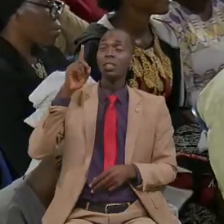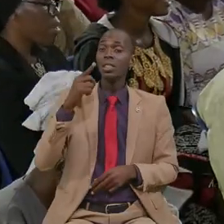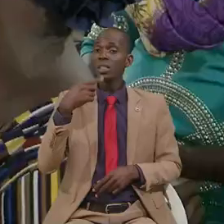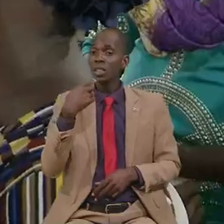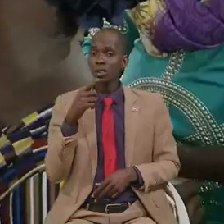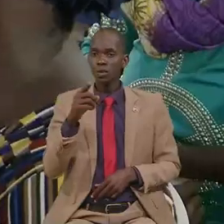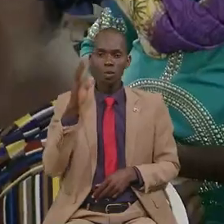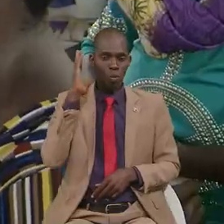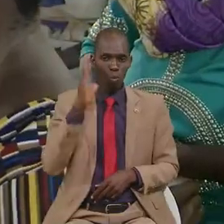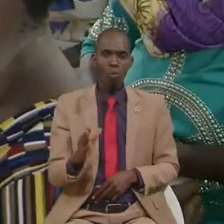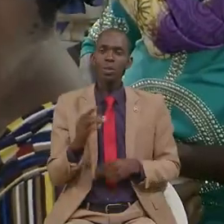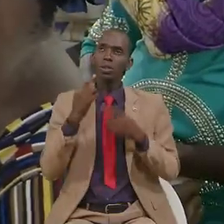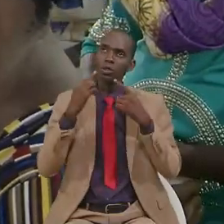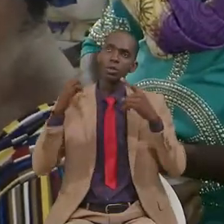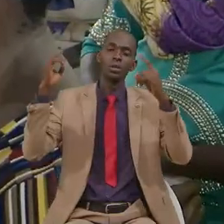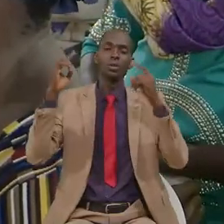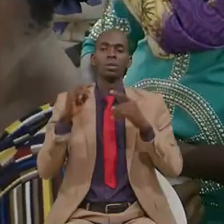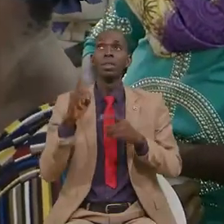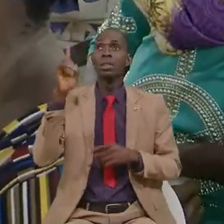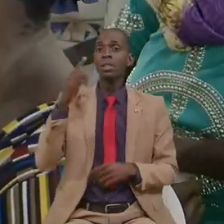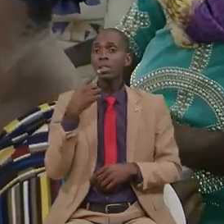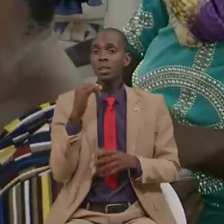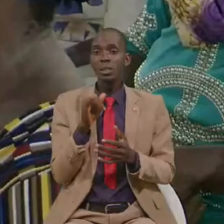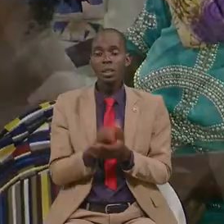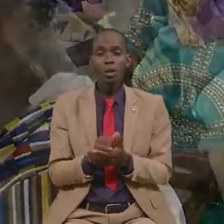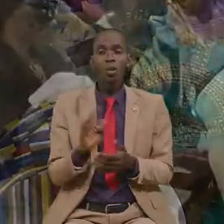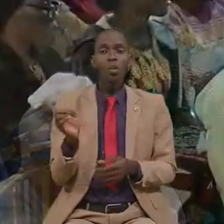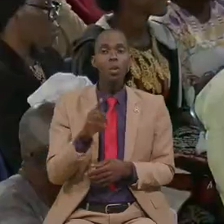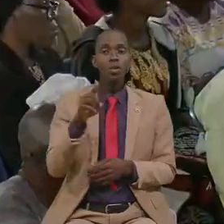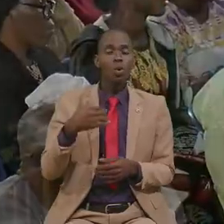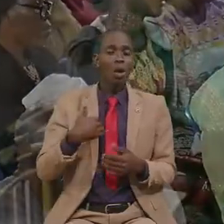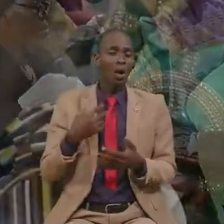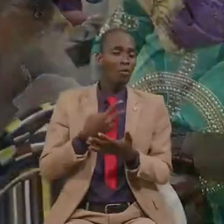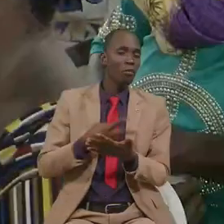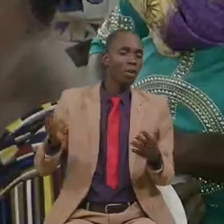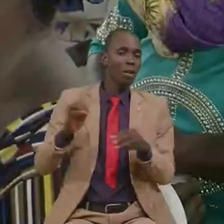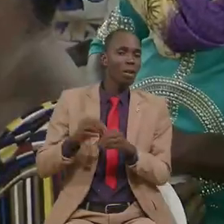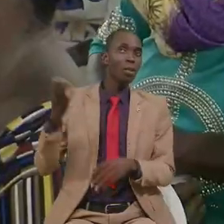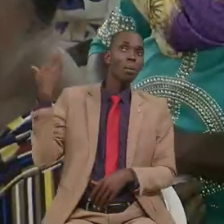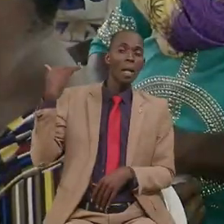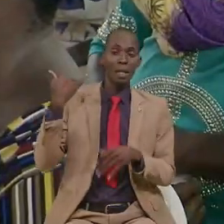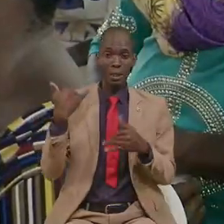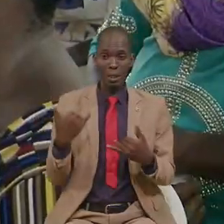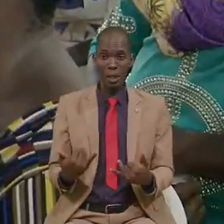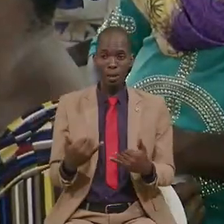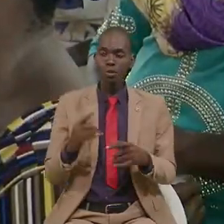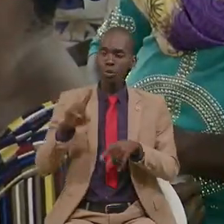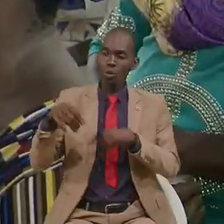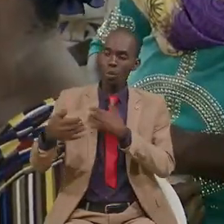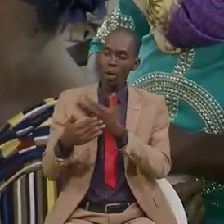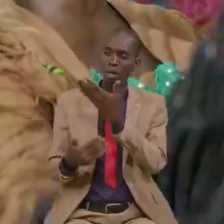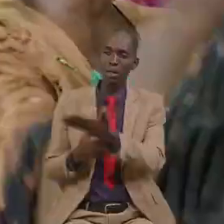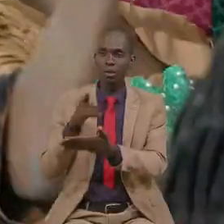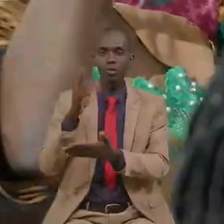make it. He said where you failed in the past, now you will